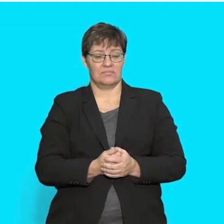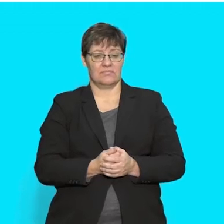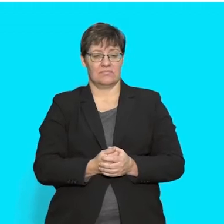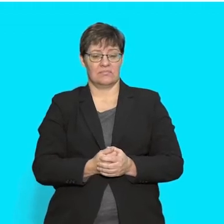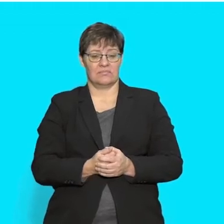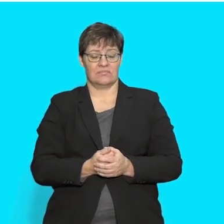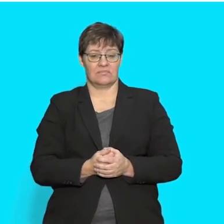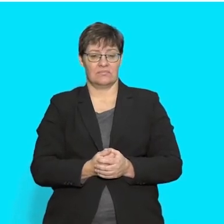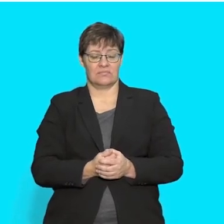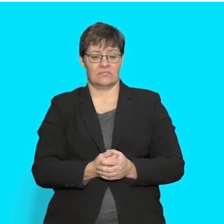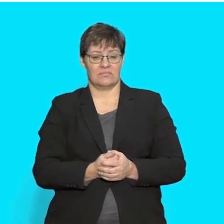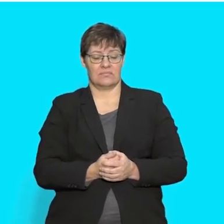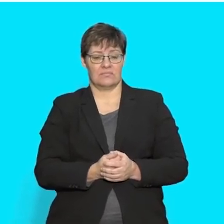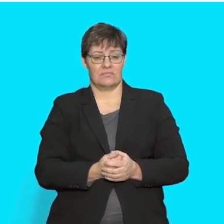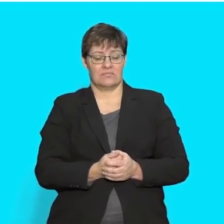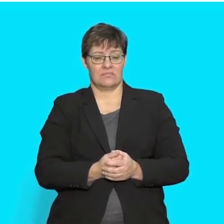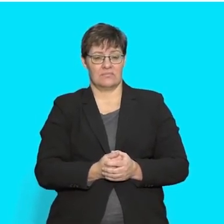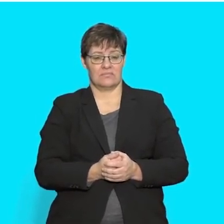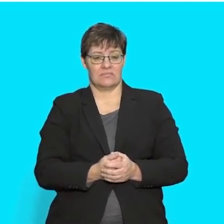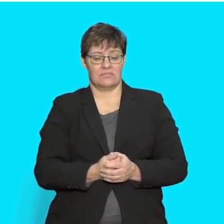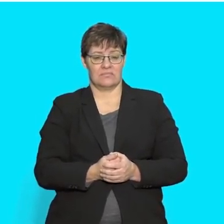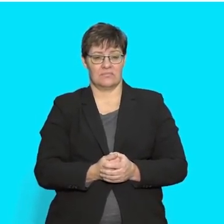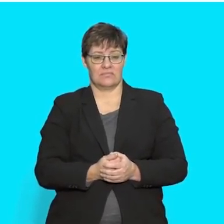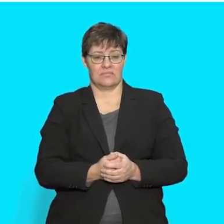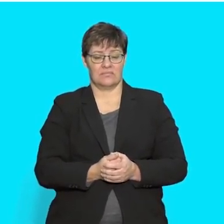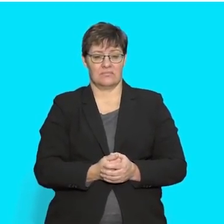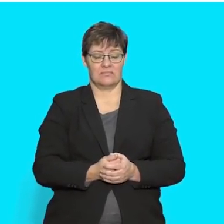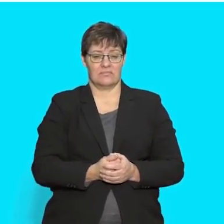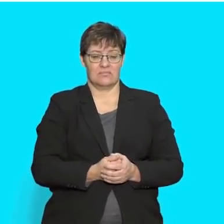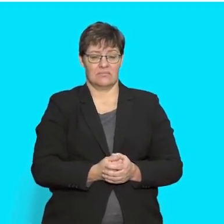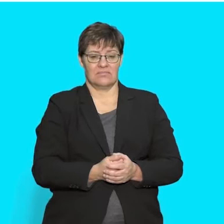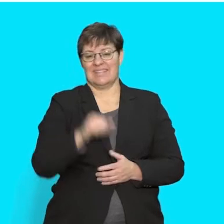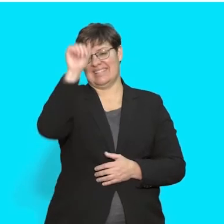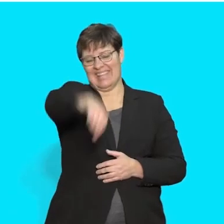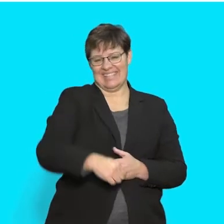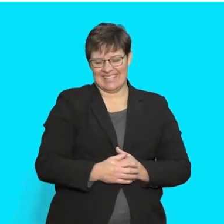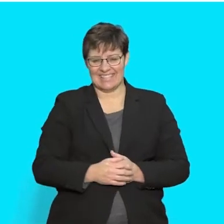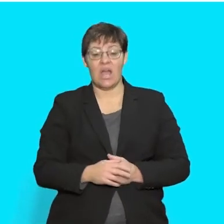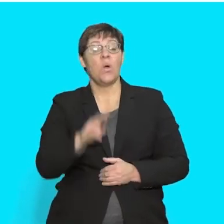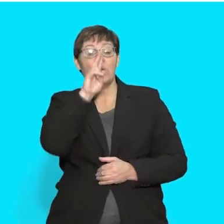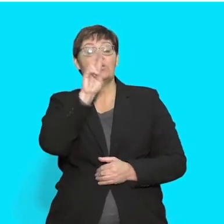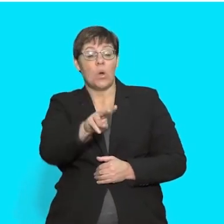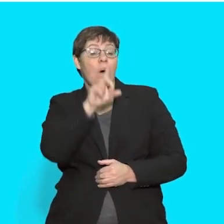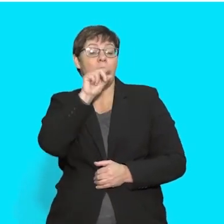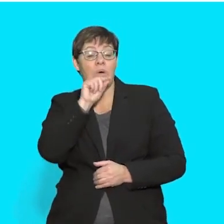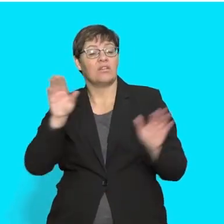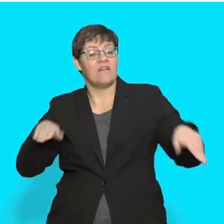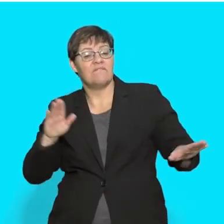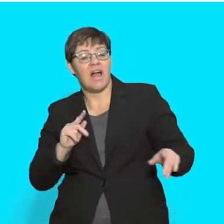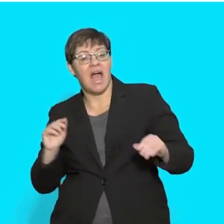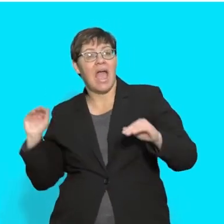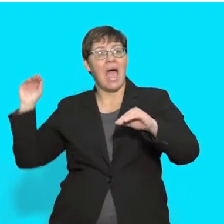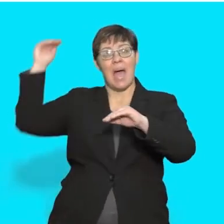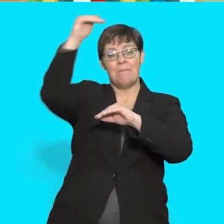Yes, we saw a bird flying above